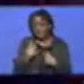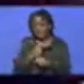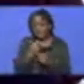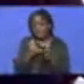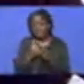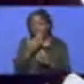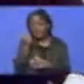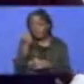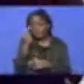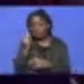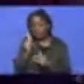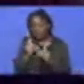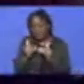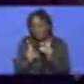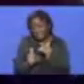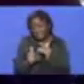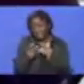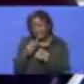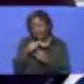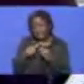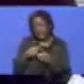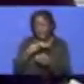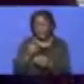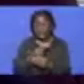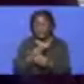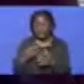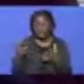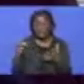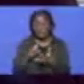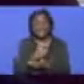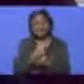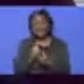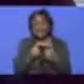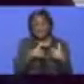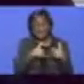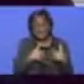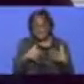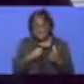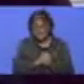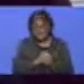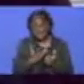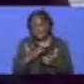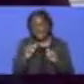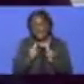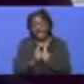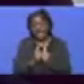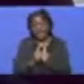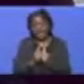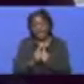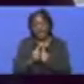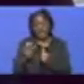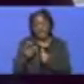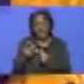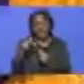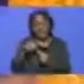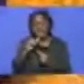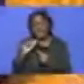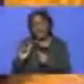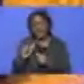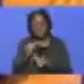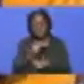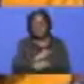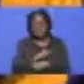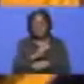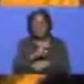us. Devastating is how political neophyte and Minister of Labour and Public Service, the Honourable Pia Glover Roll, described the loss of